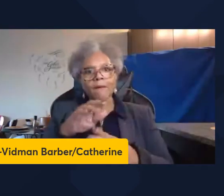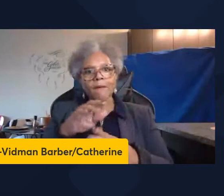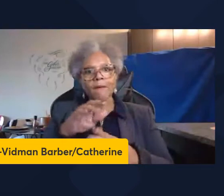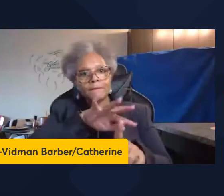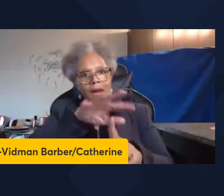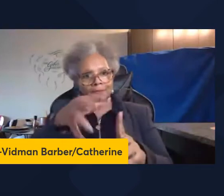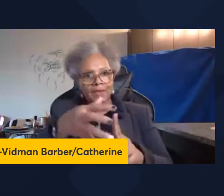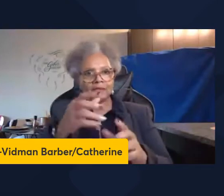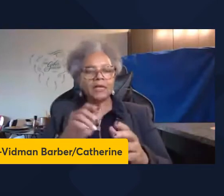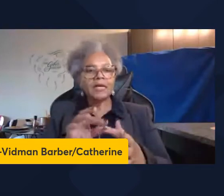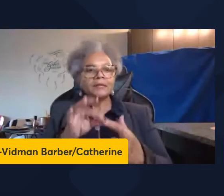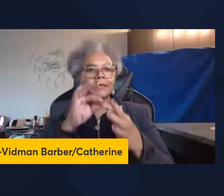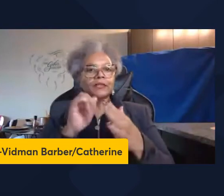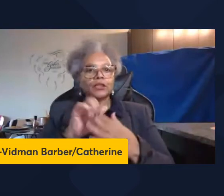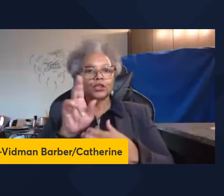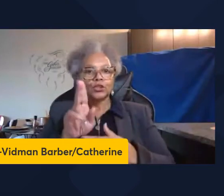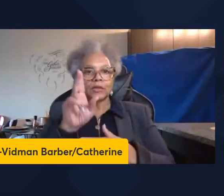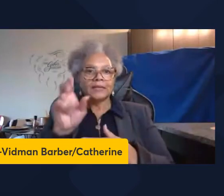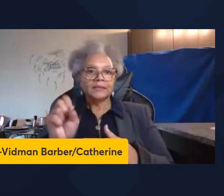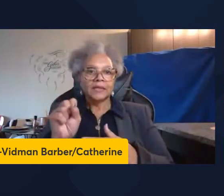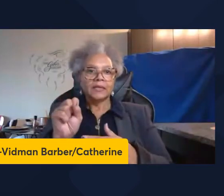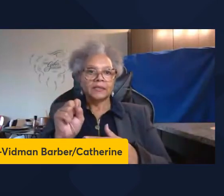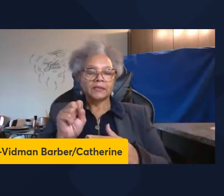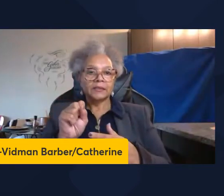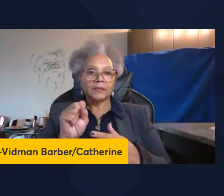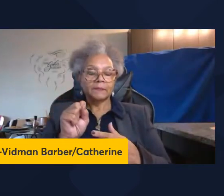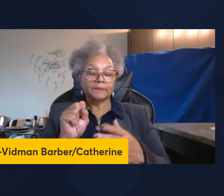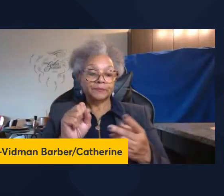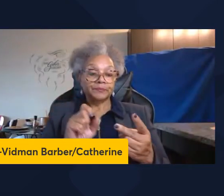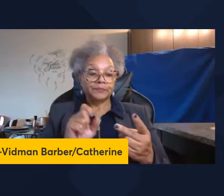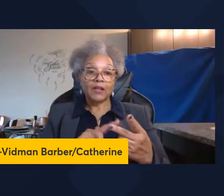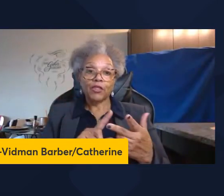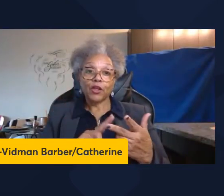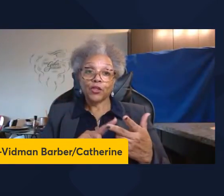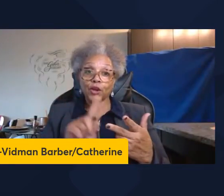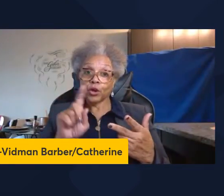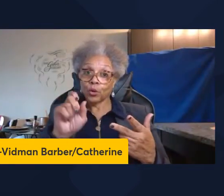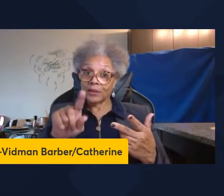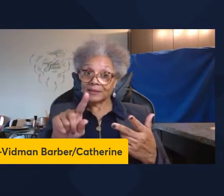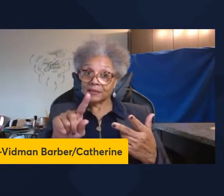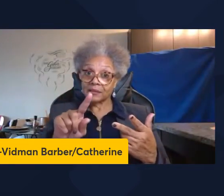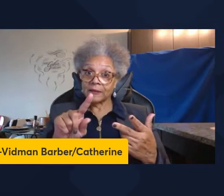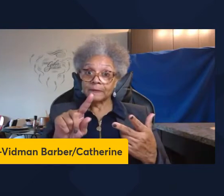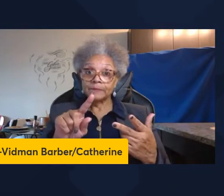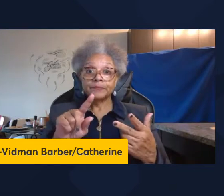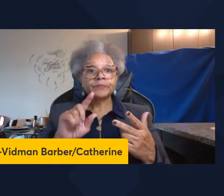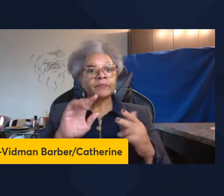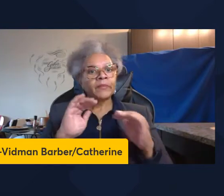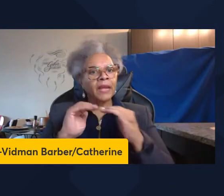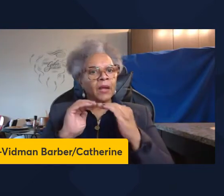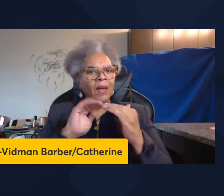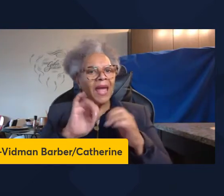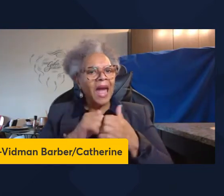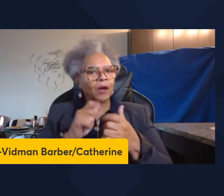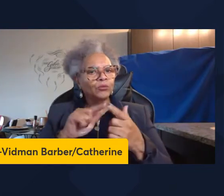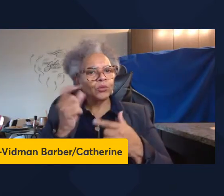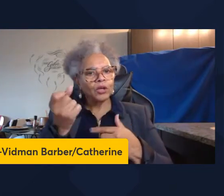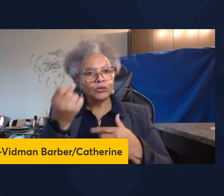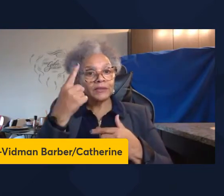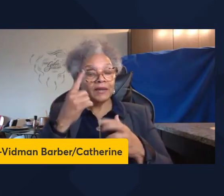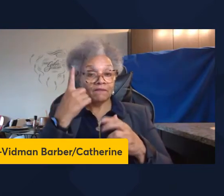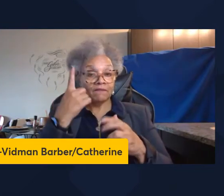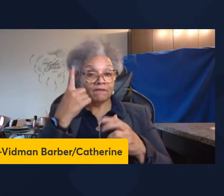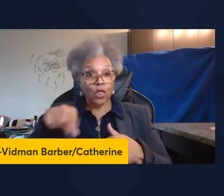US population. And so the third question that I asked about health equity and trying to understand that for those of us who grow